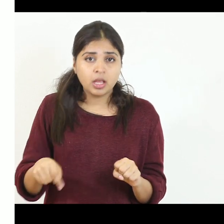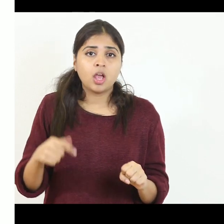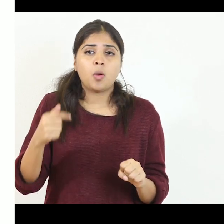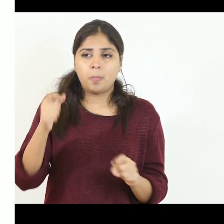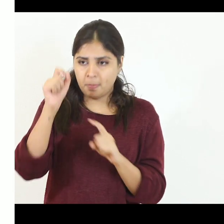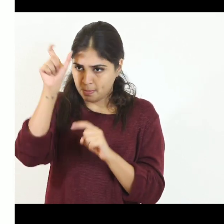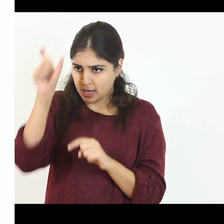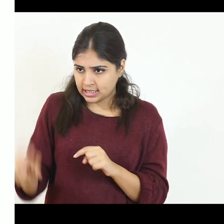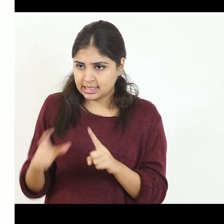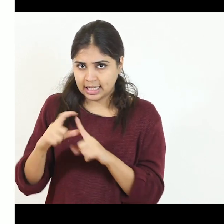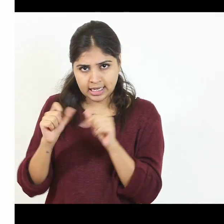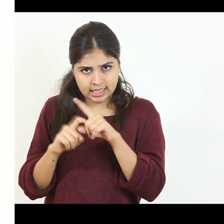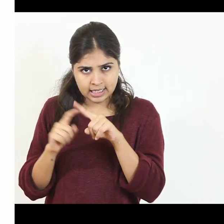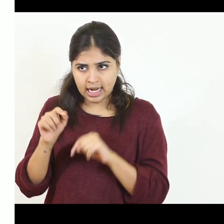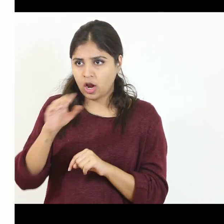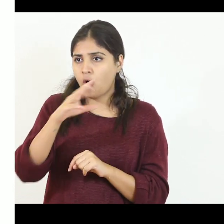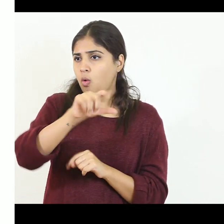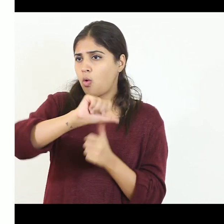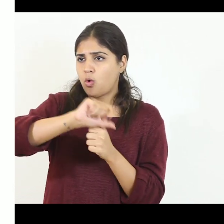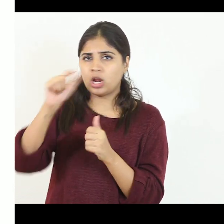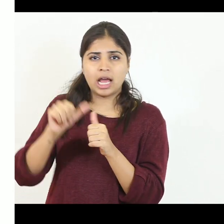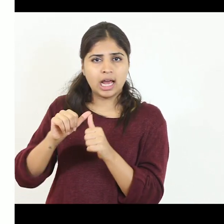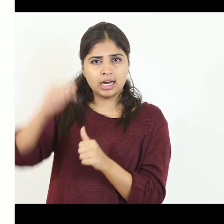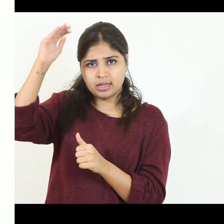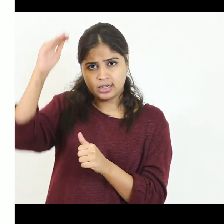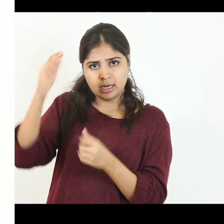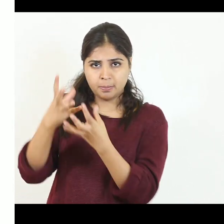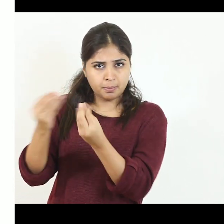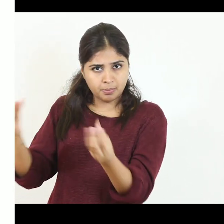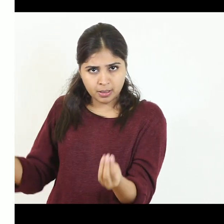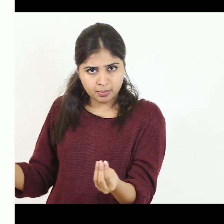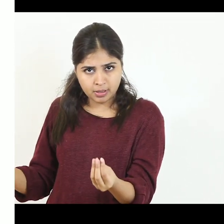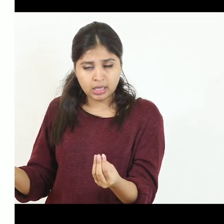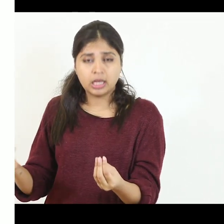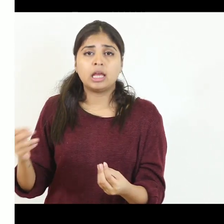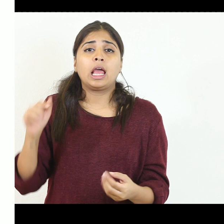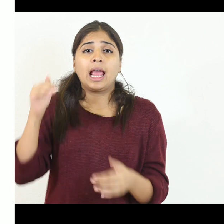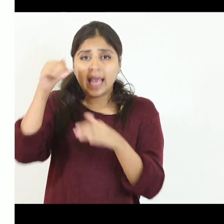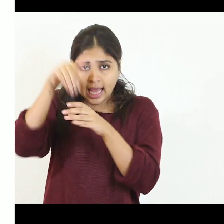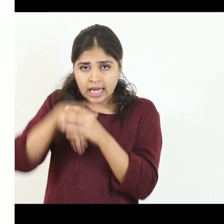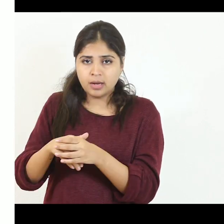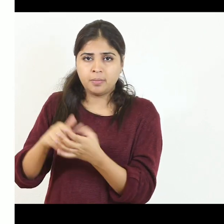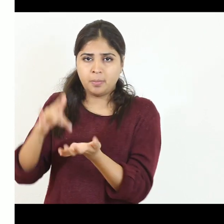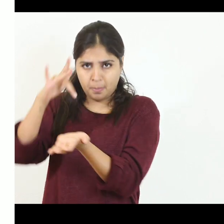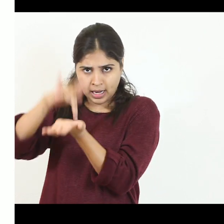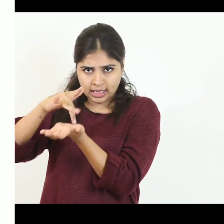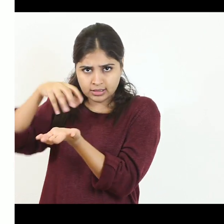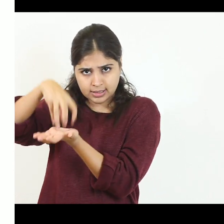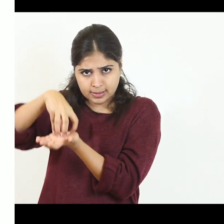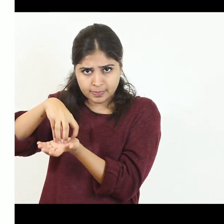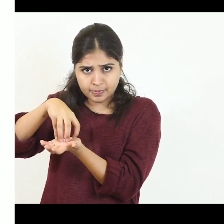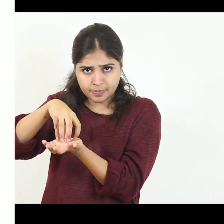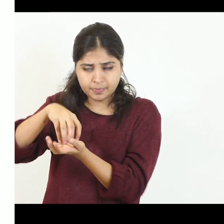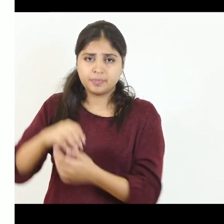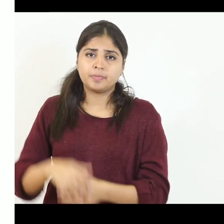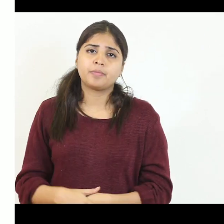all the adult population in a constituency. Typical problems will be incomplete